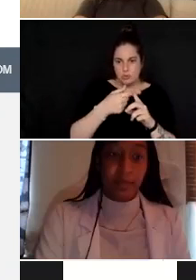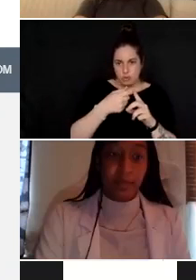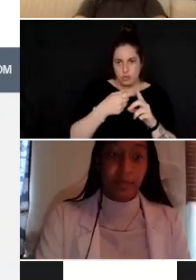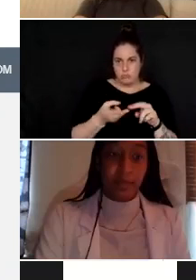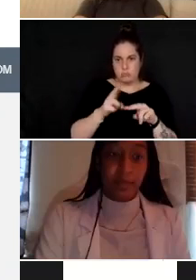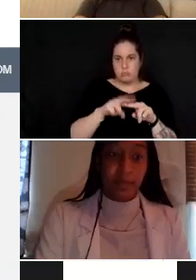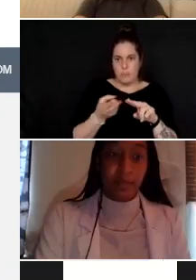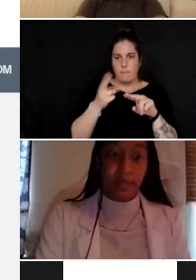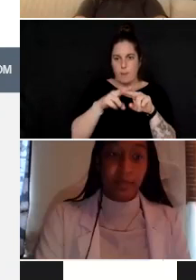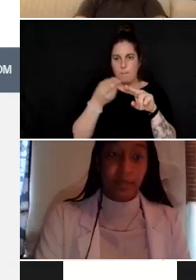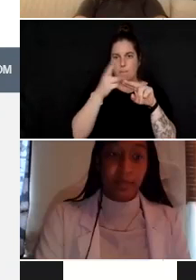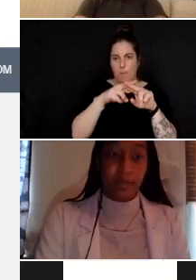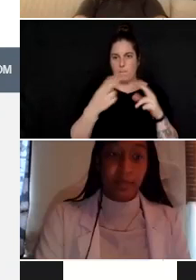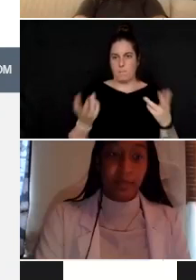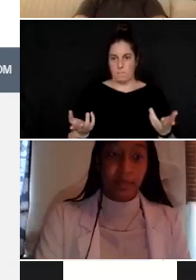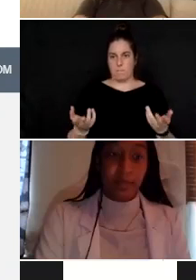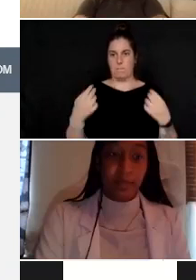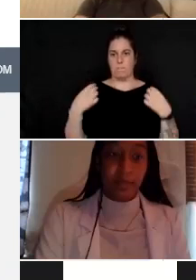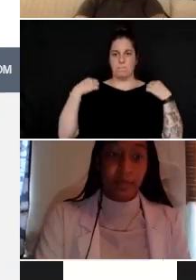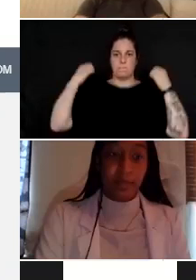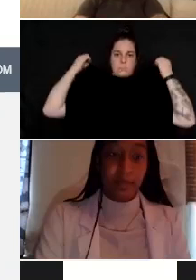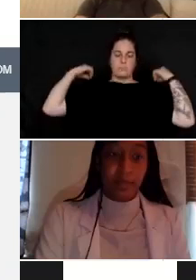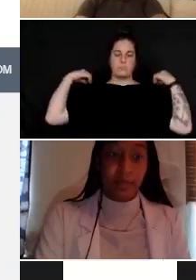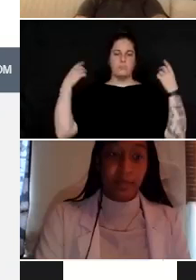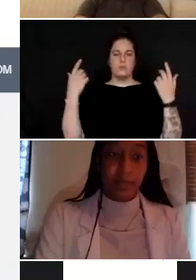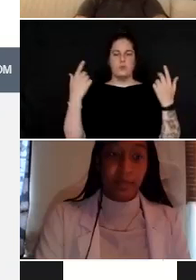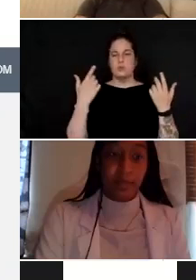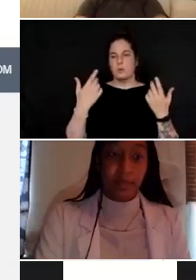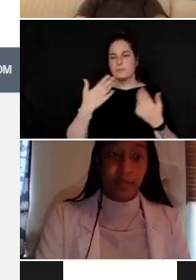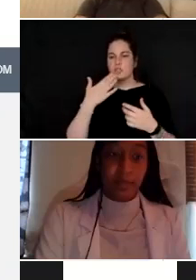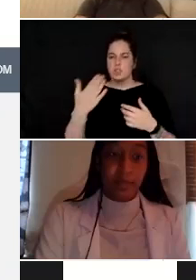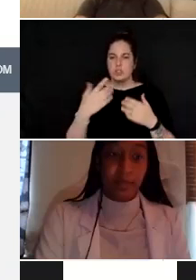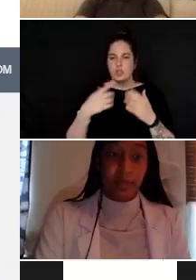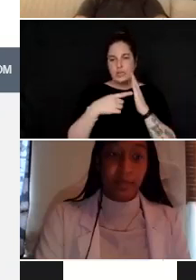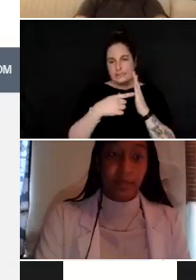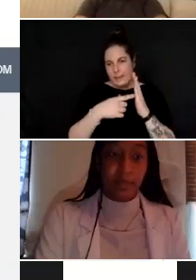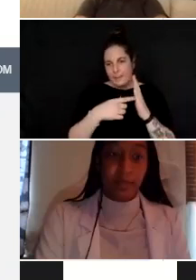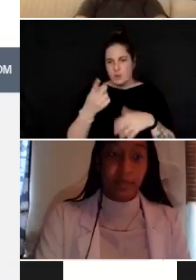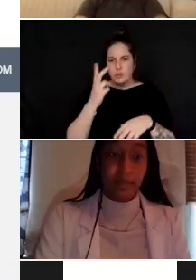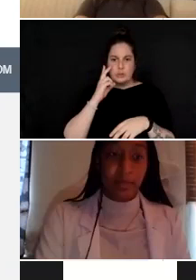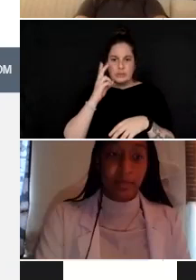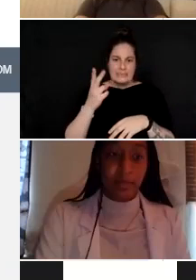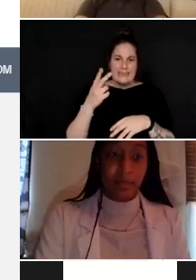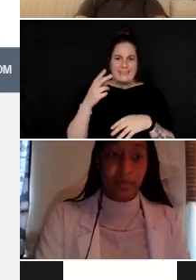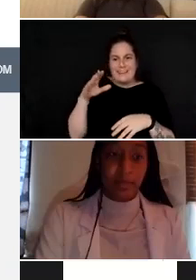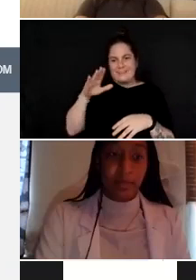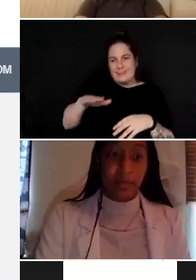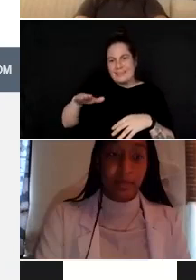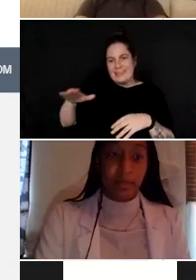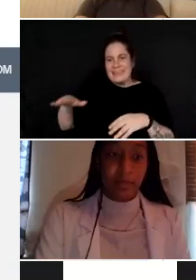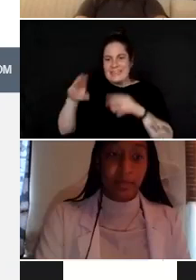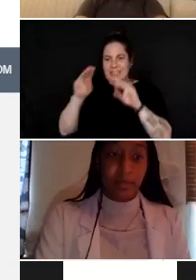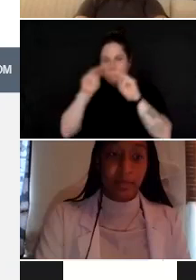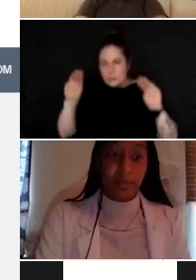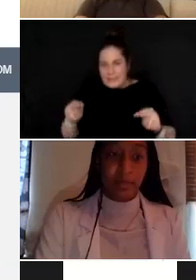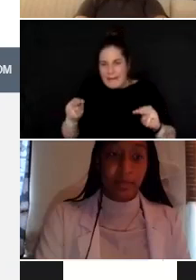Okay, and so that's a nice thing you see at some of the children's museums where they